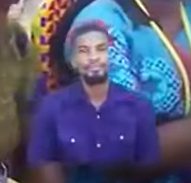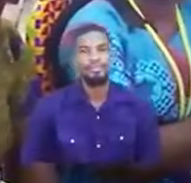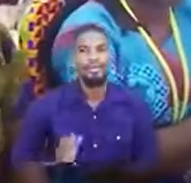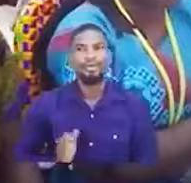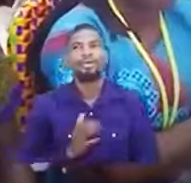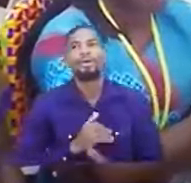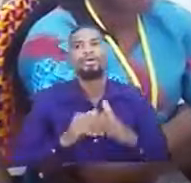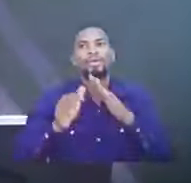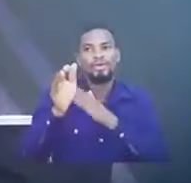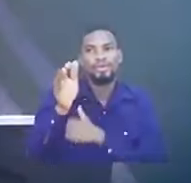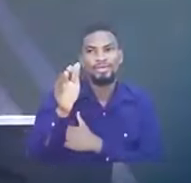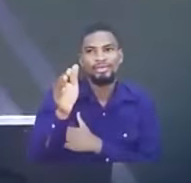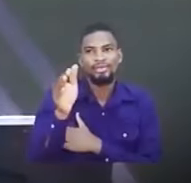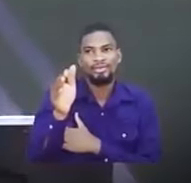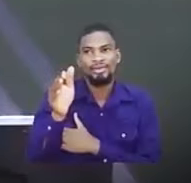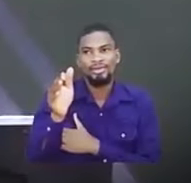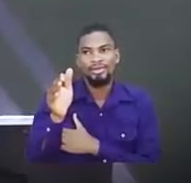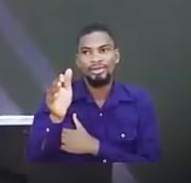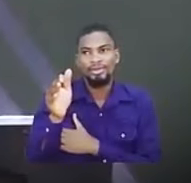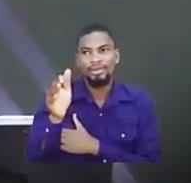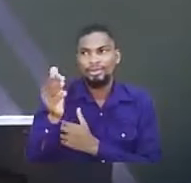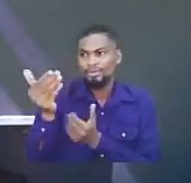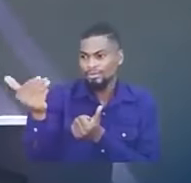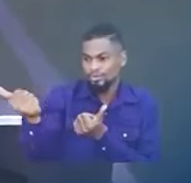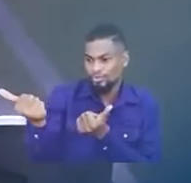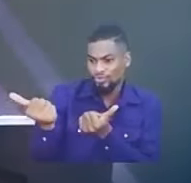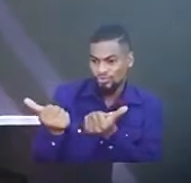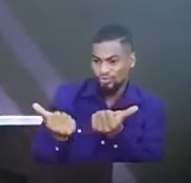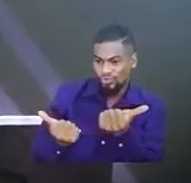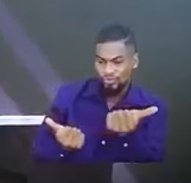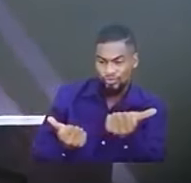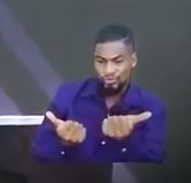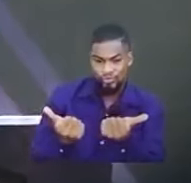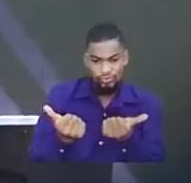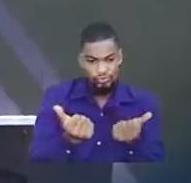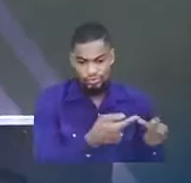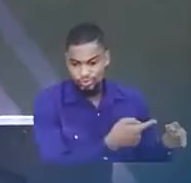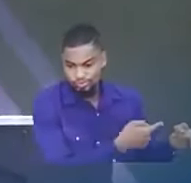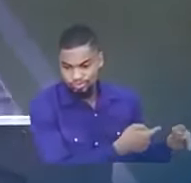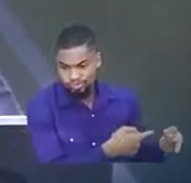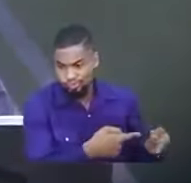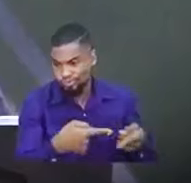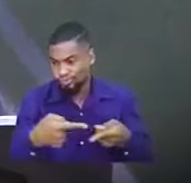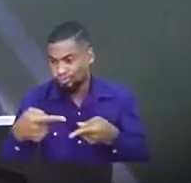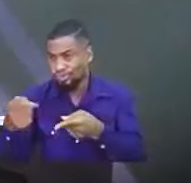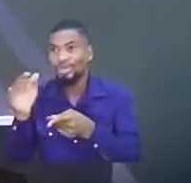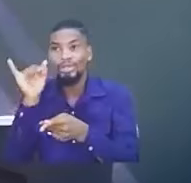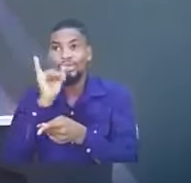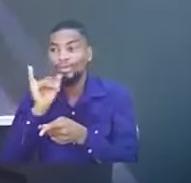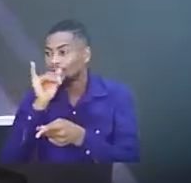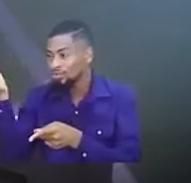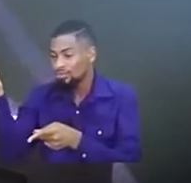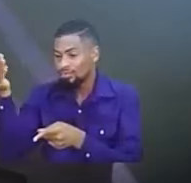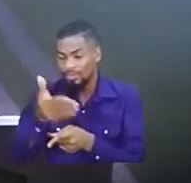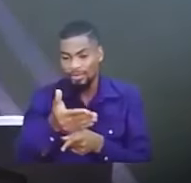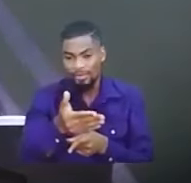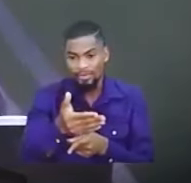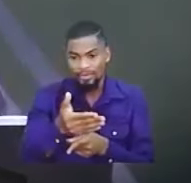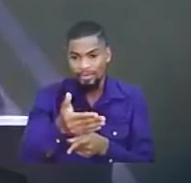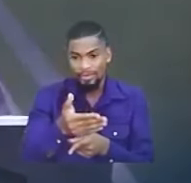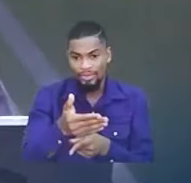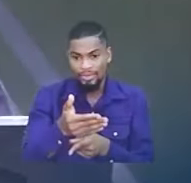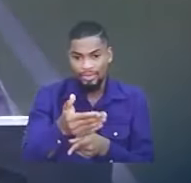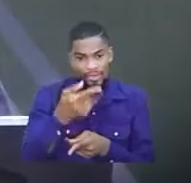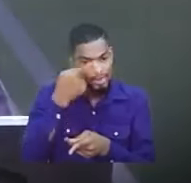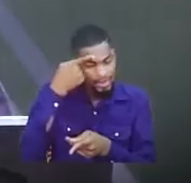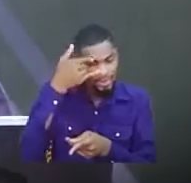20:7. Our God, did you not drive out the inhabitants of this land before your people Israel and give it forever